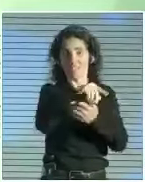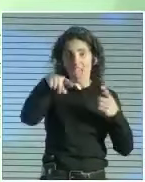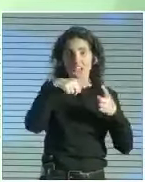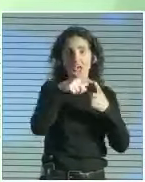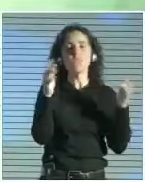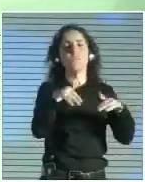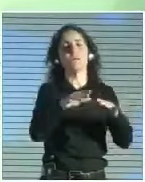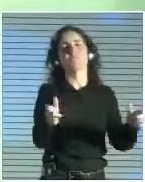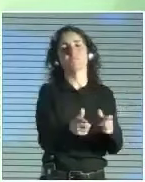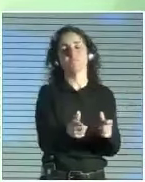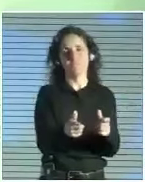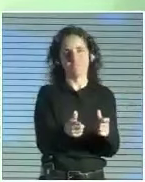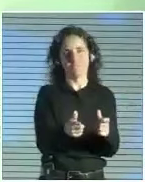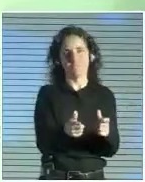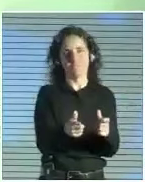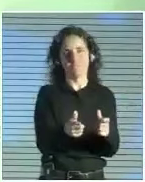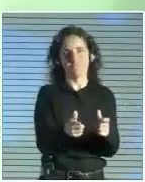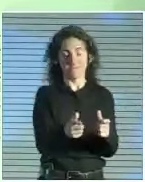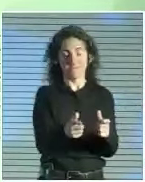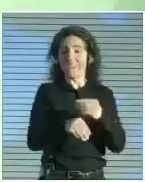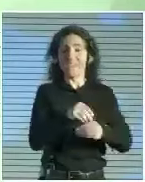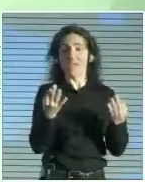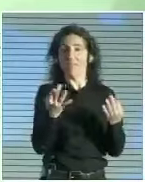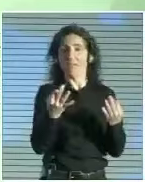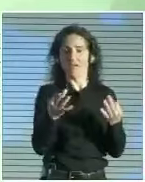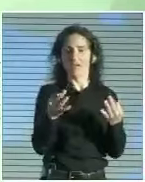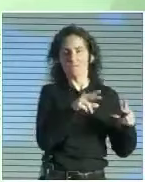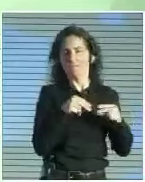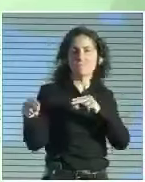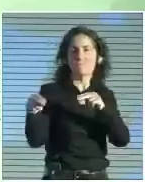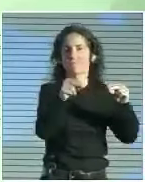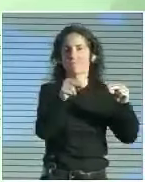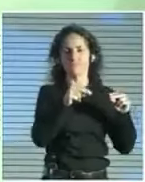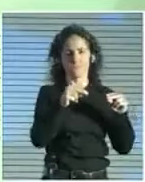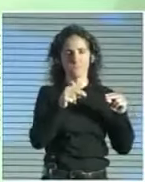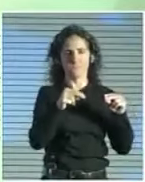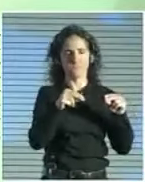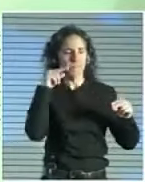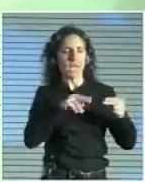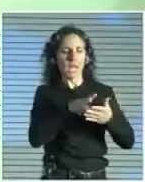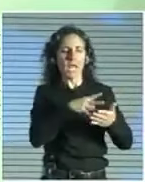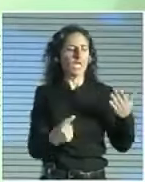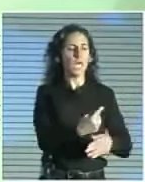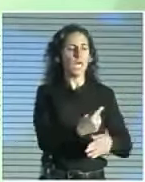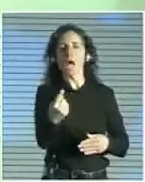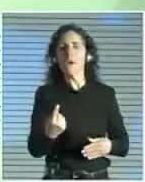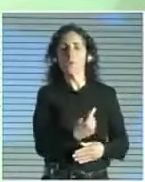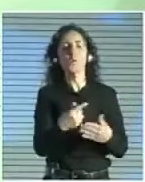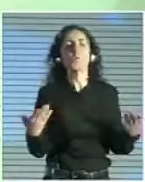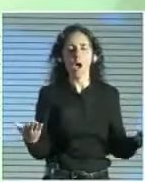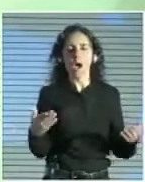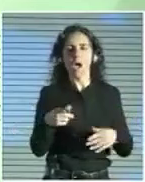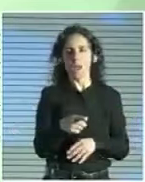bring their priorities together. So it's very, and I would say in the last couple of them, we've come up with 7